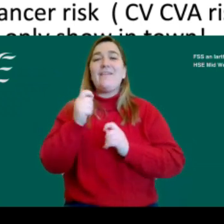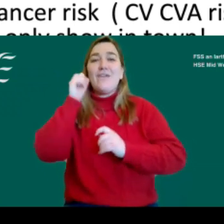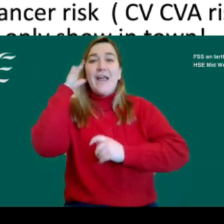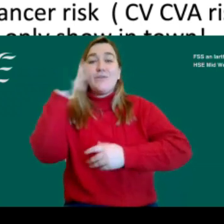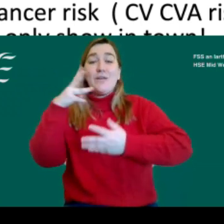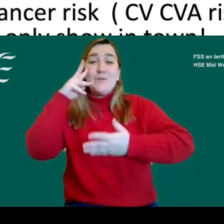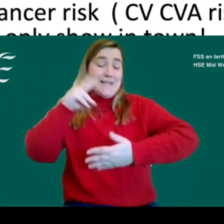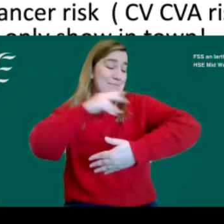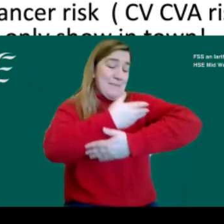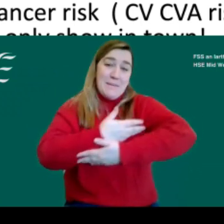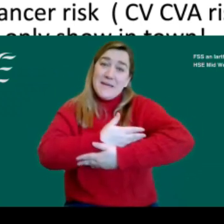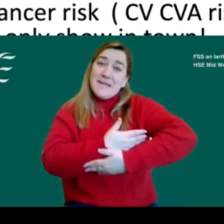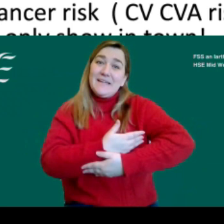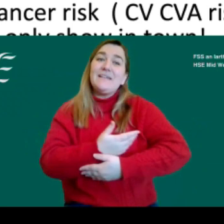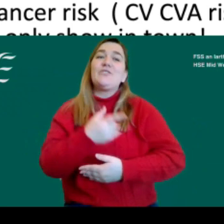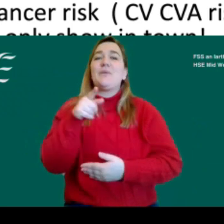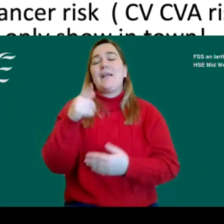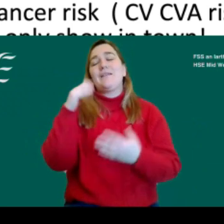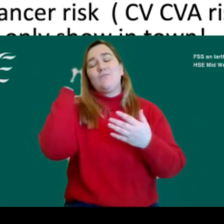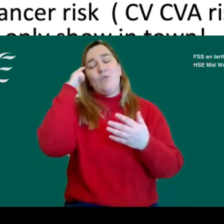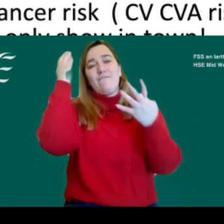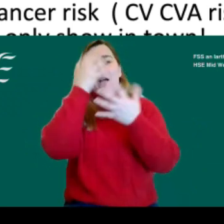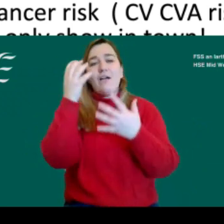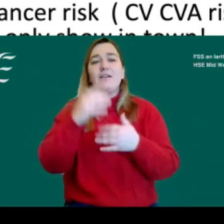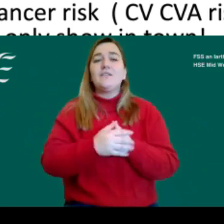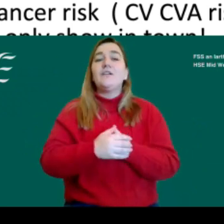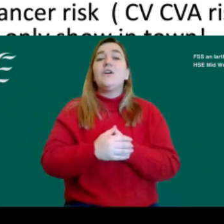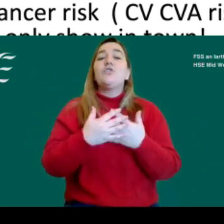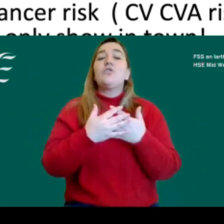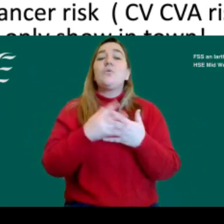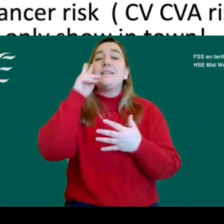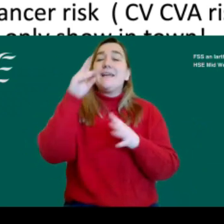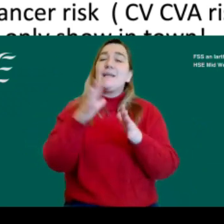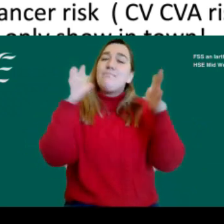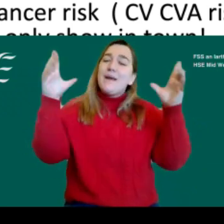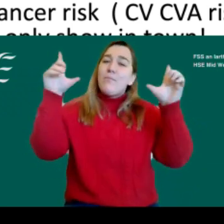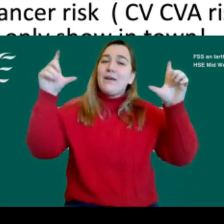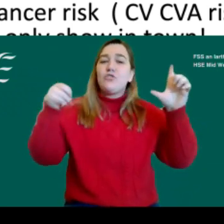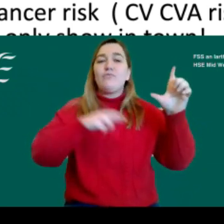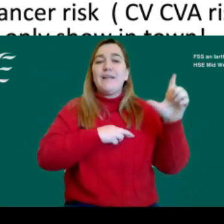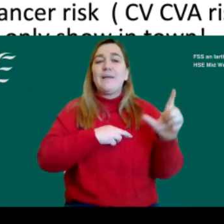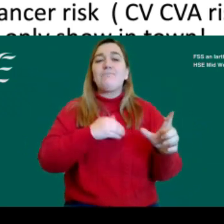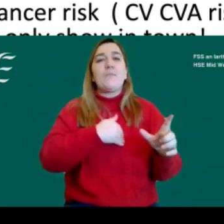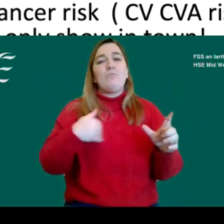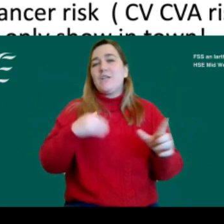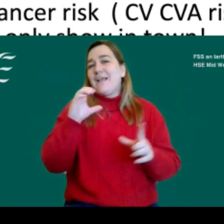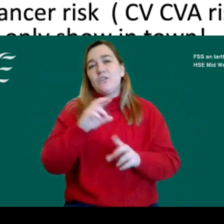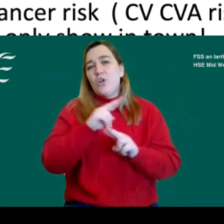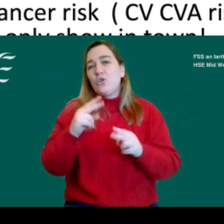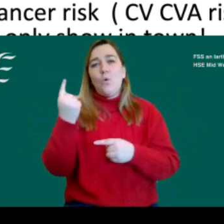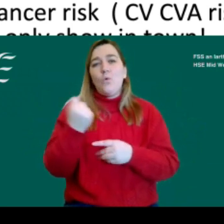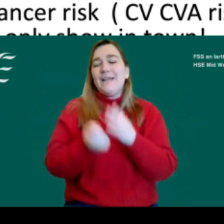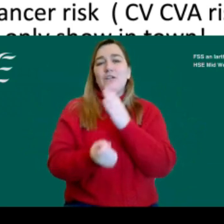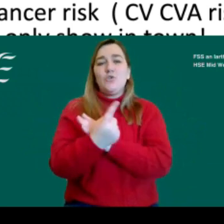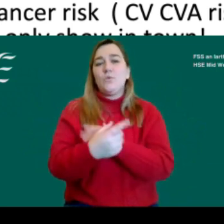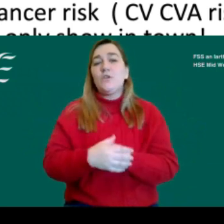cancer isn't the only issue in town. So if you look at what kills women when they get older, and we're talking about women that survive, and if our life